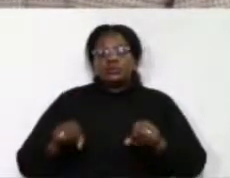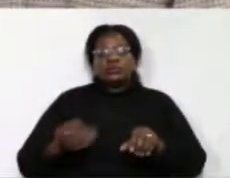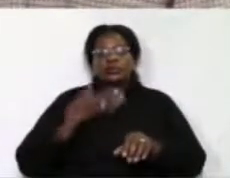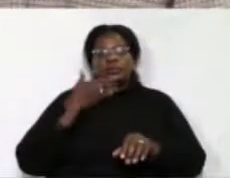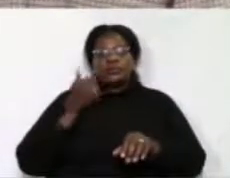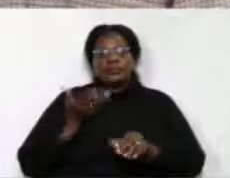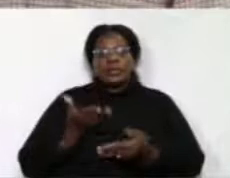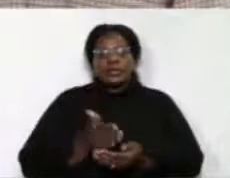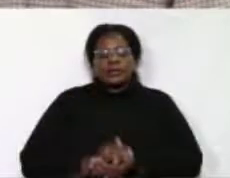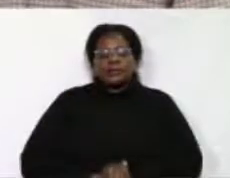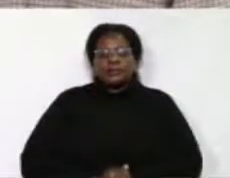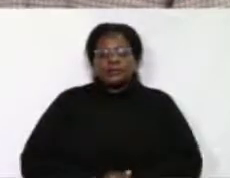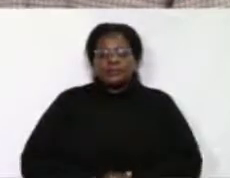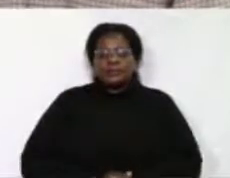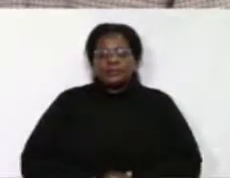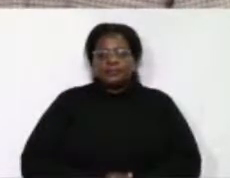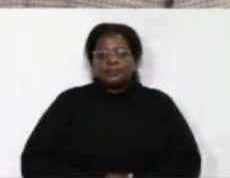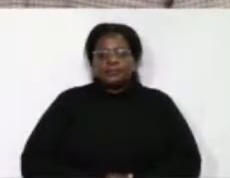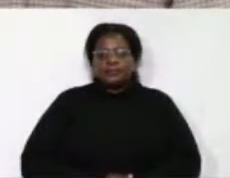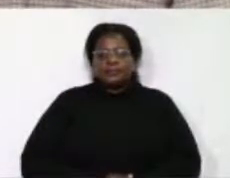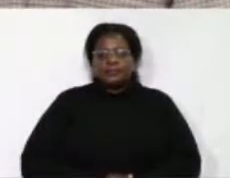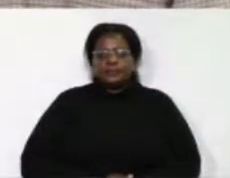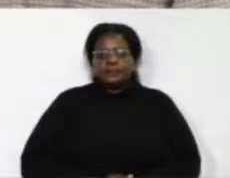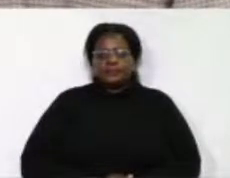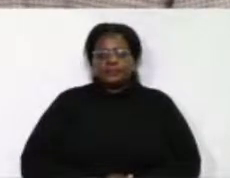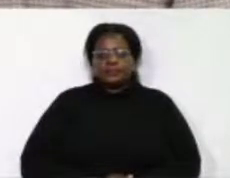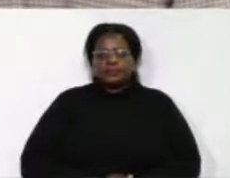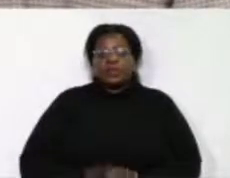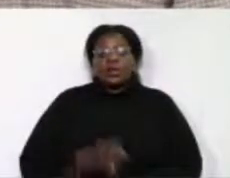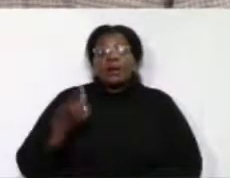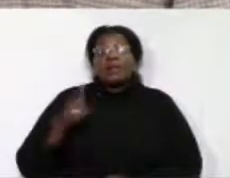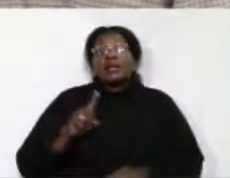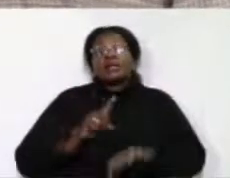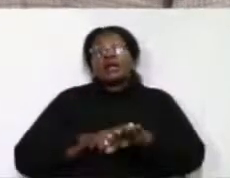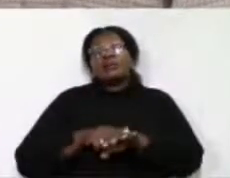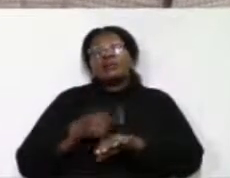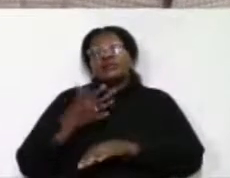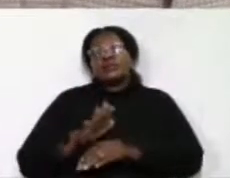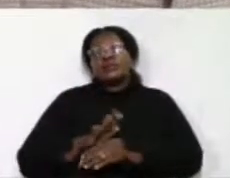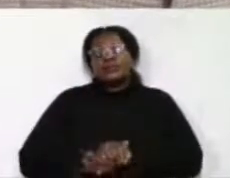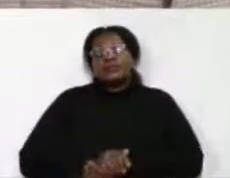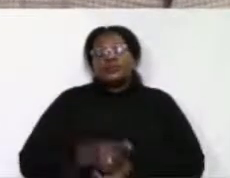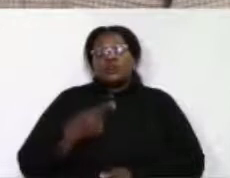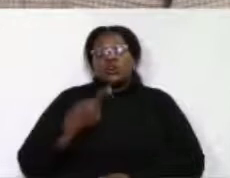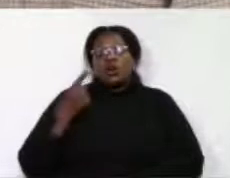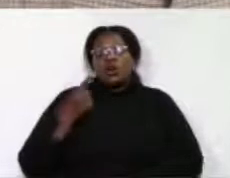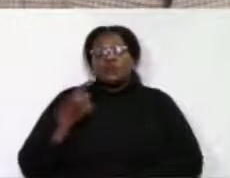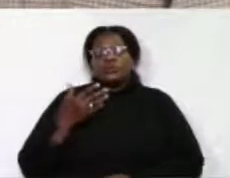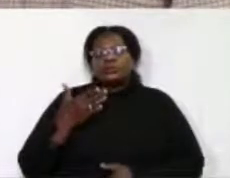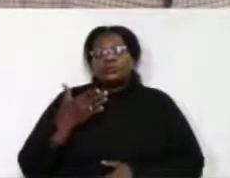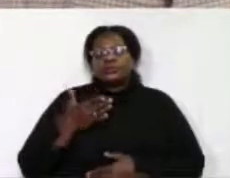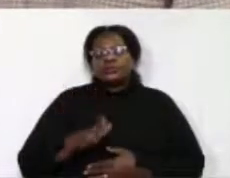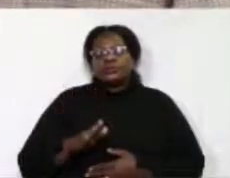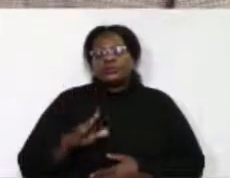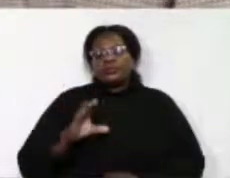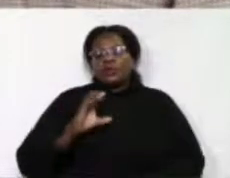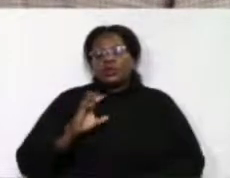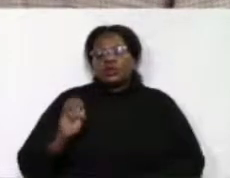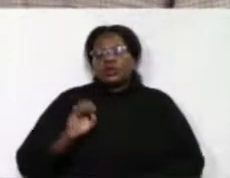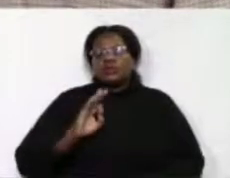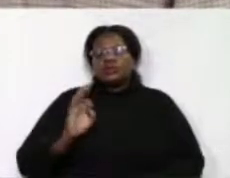All right. We fortunately running out of time. Now, just to quickly run, Comfort is really enjoying our show